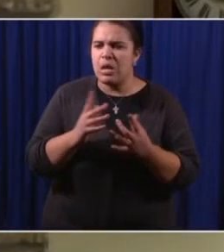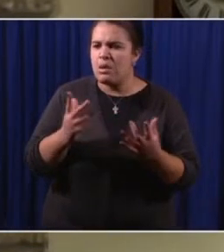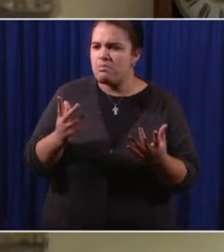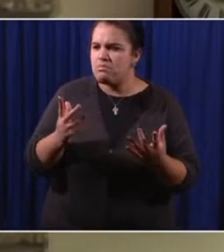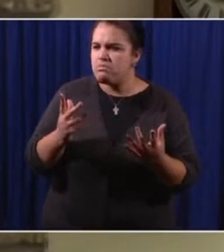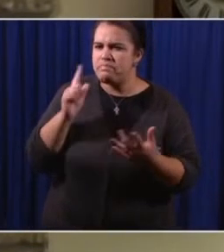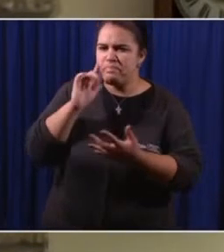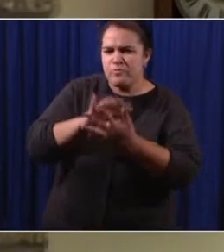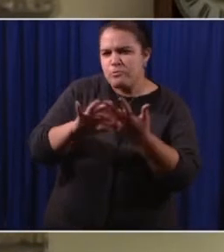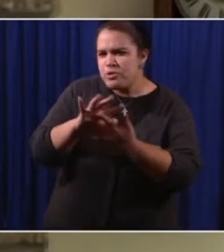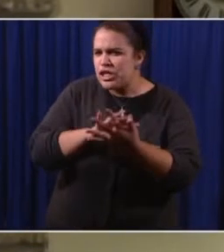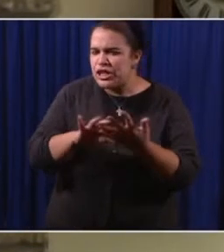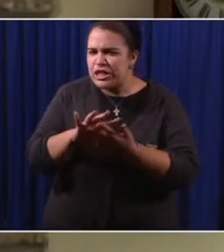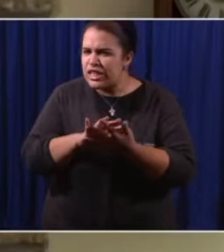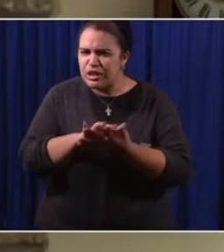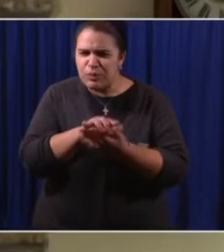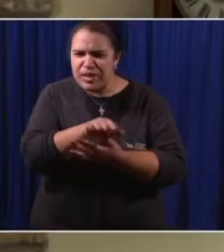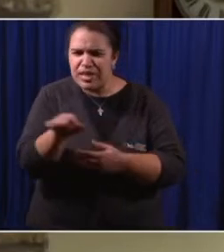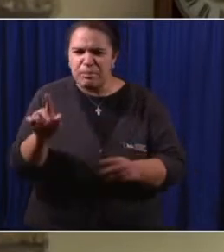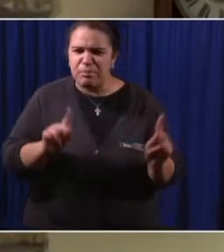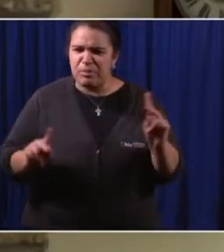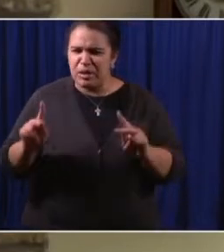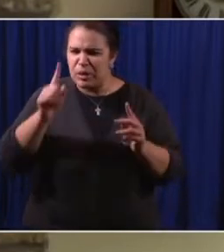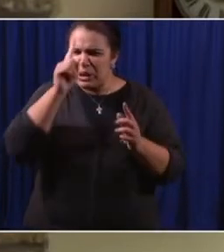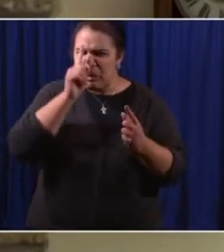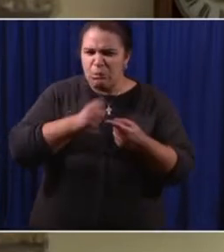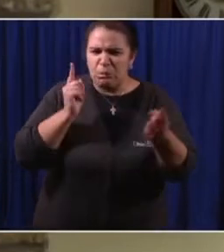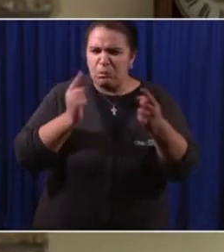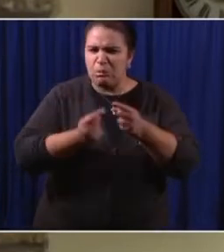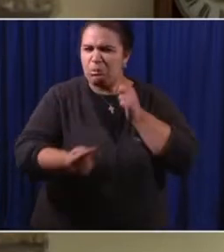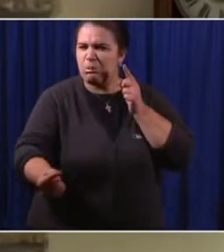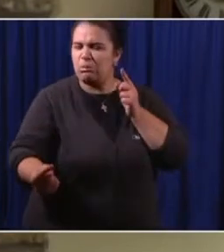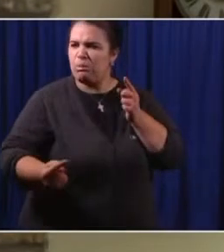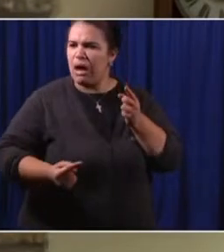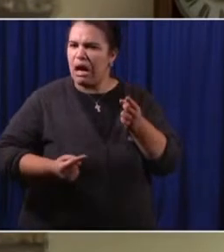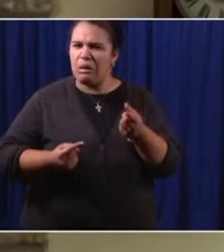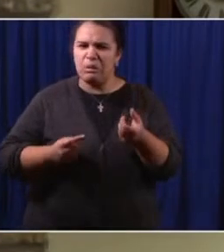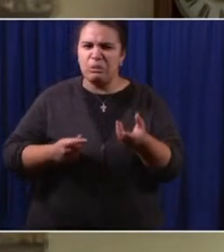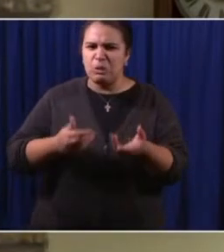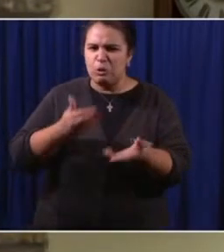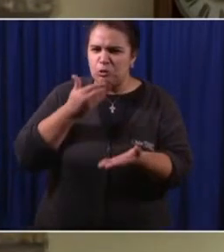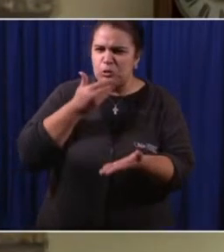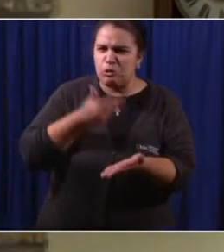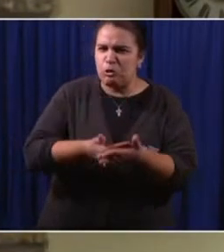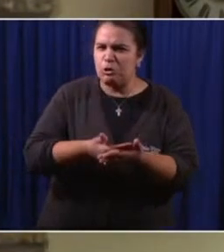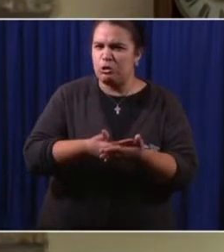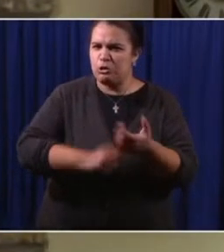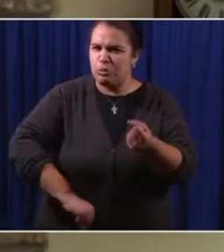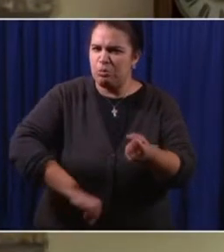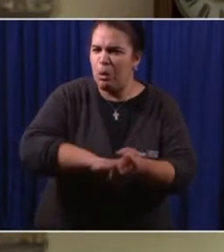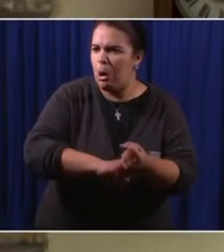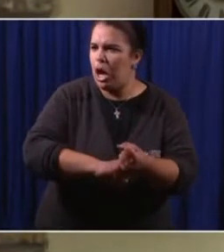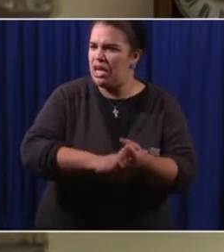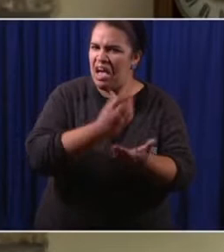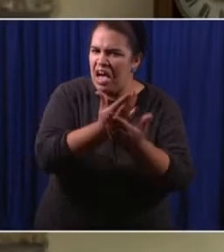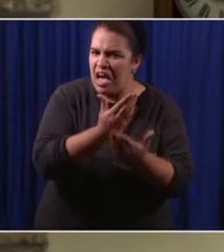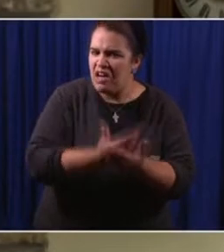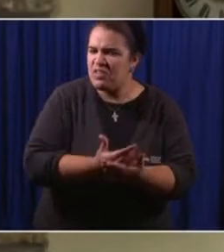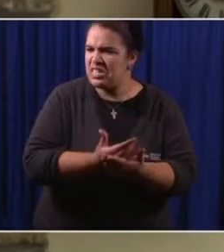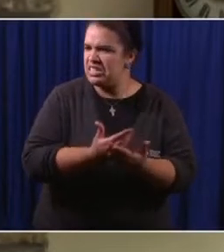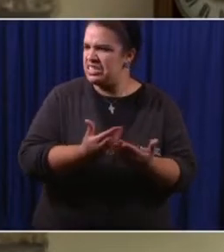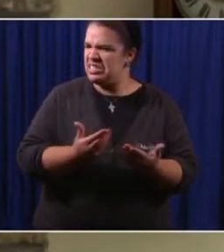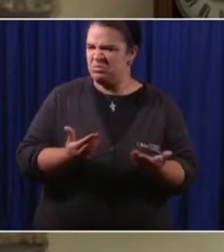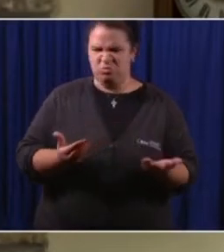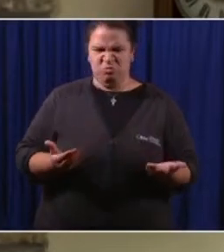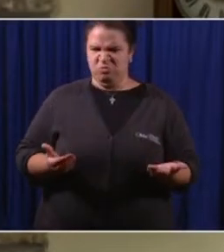all due respect, I'm not sure there's a lot of dispute. A mask, the jury, as we used to say when I was a prosecutor, the jury's reached a verdict.